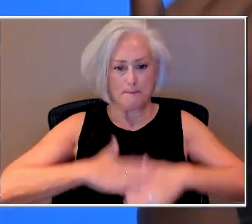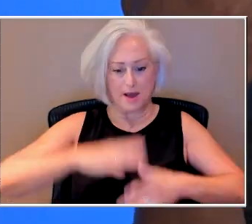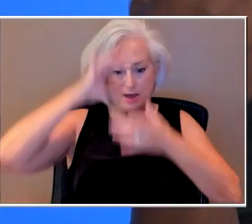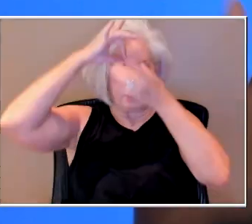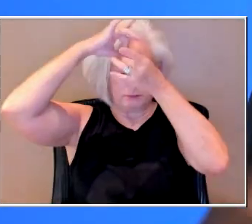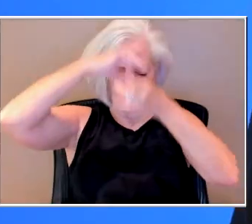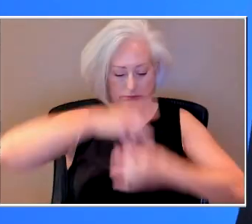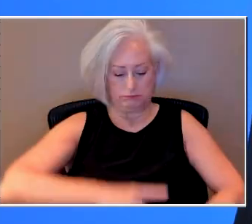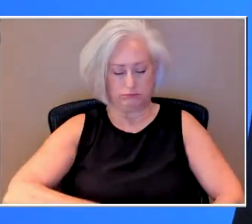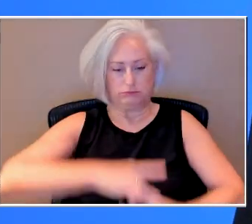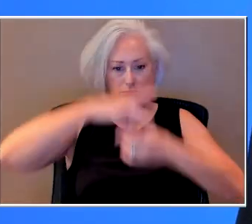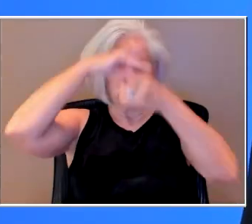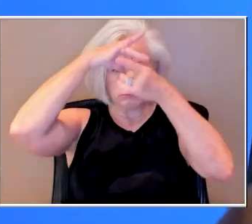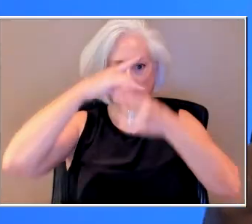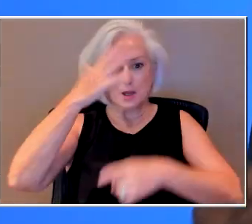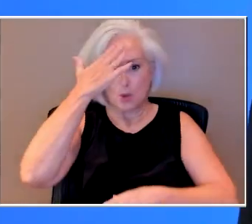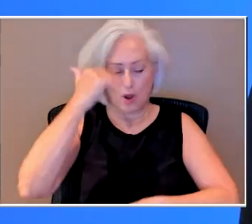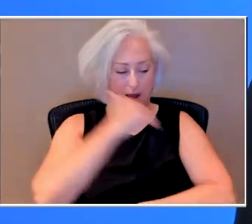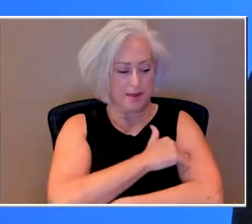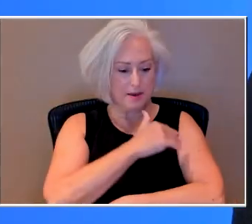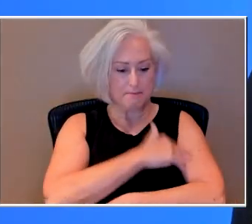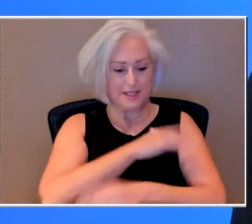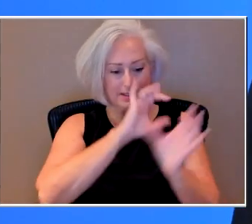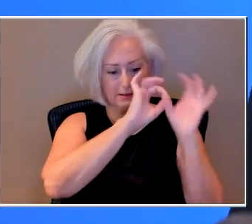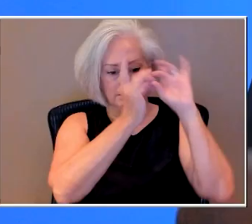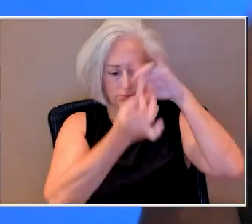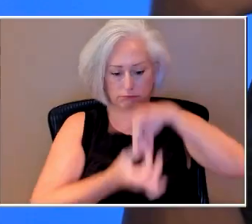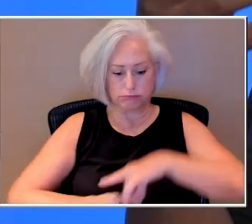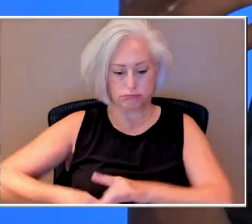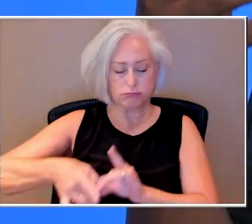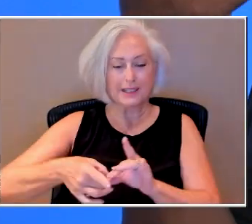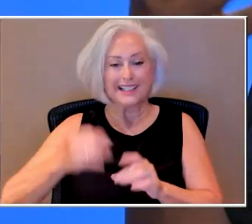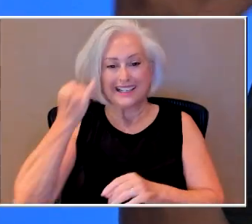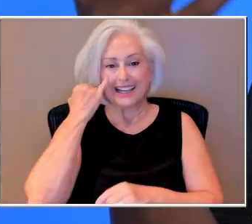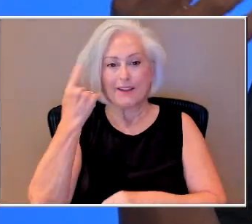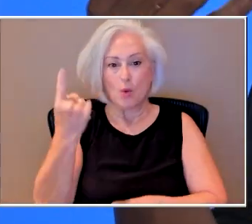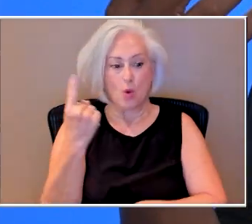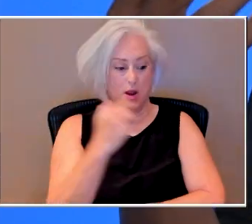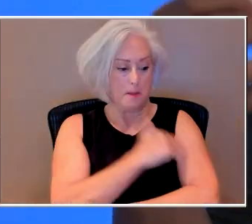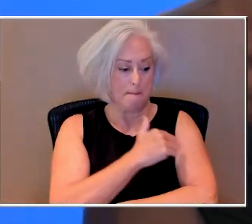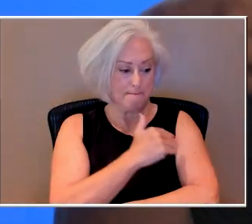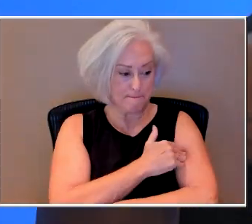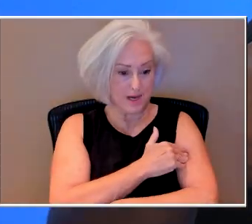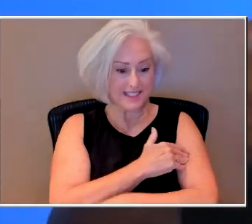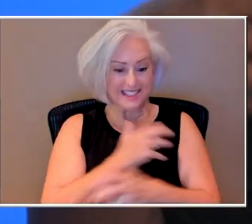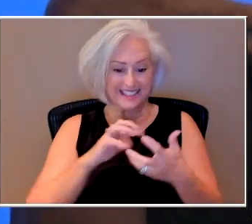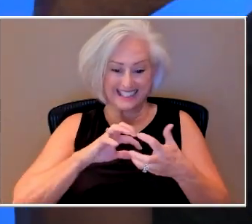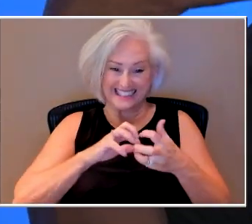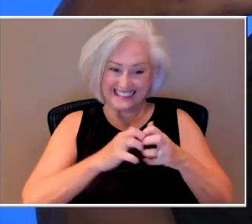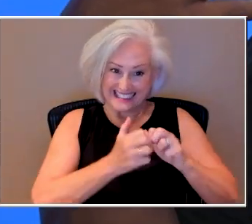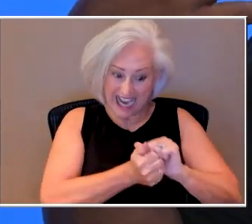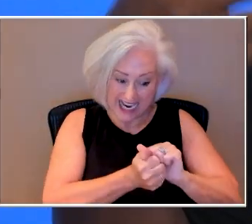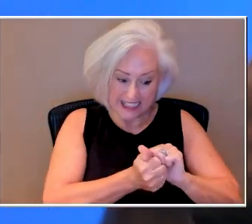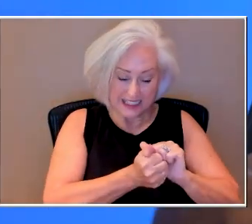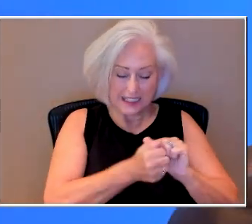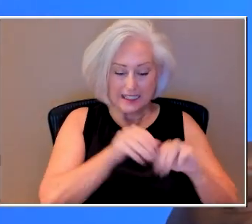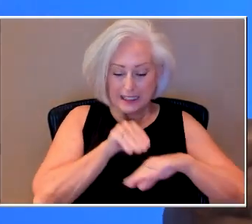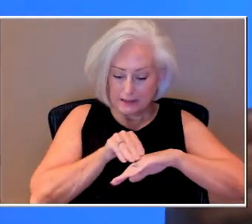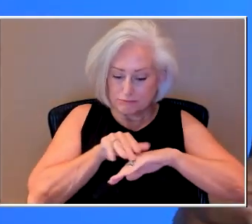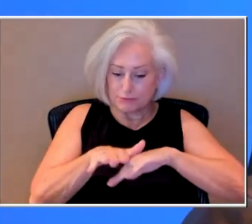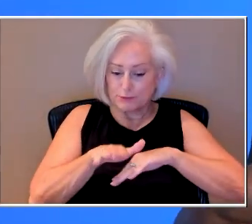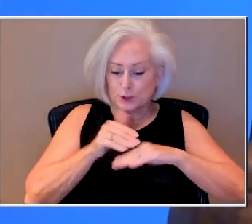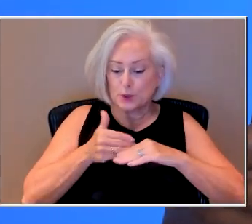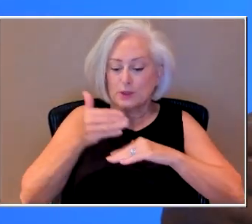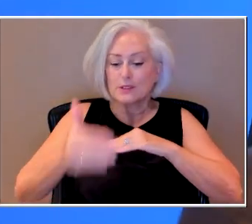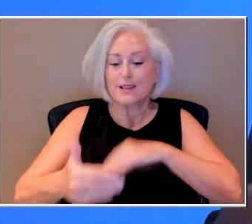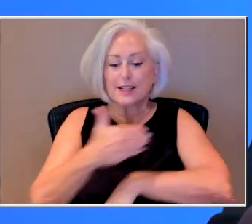muscles are connected to one another. So if one muscle is tight, that leads to the next muscle to that being tight, and then all the way down the chain, right? So you